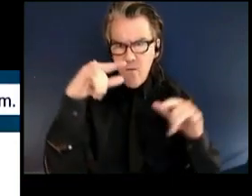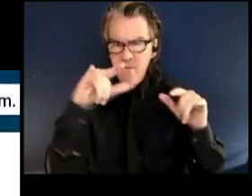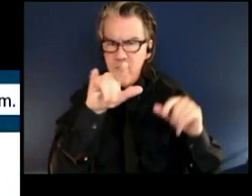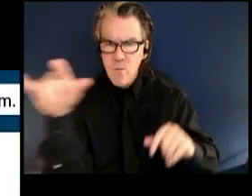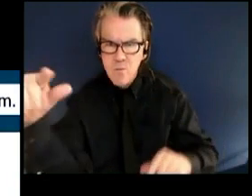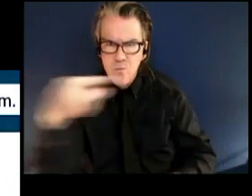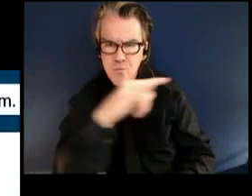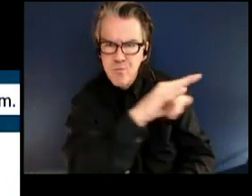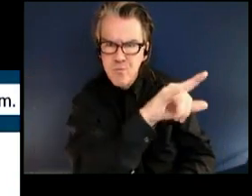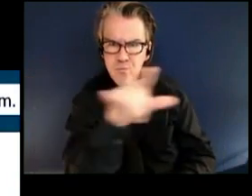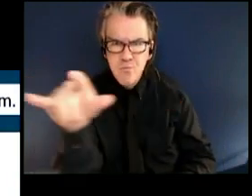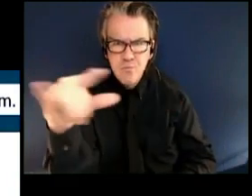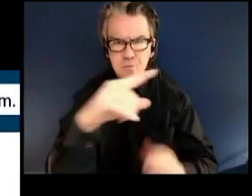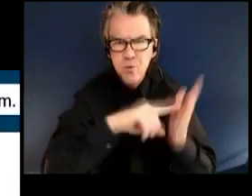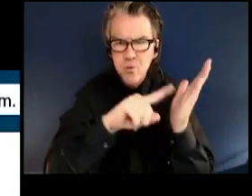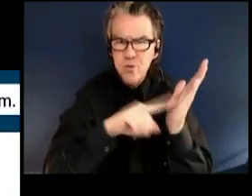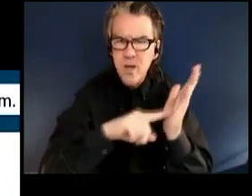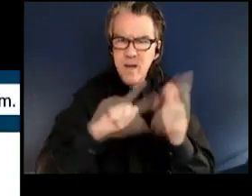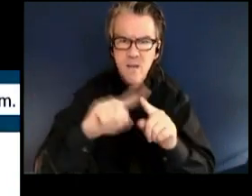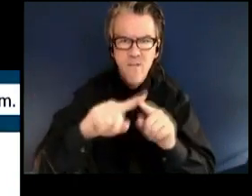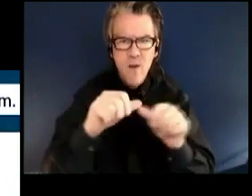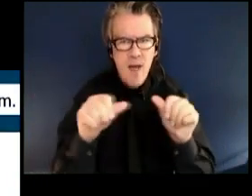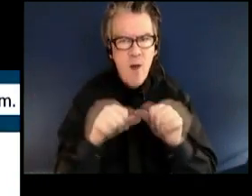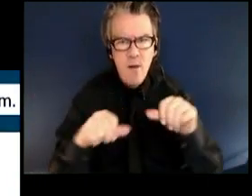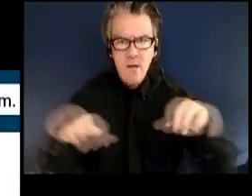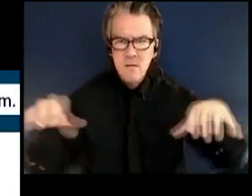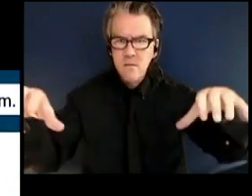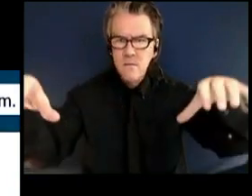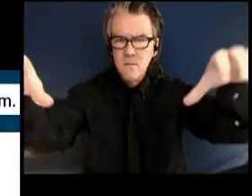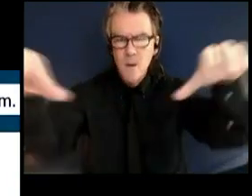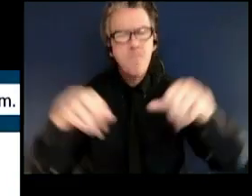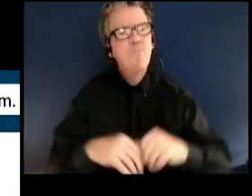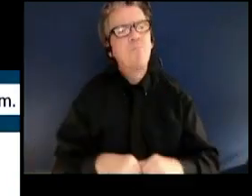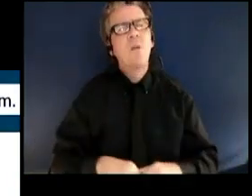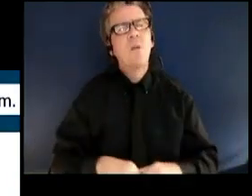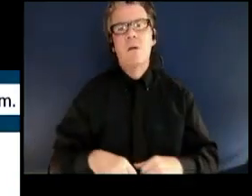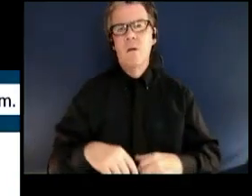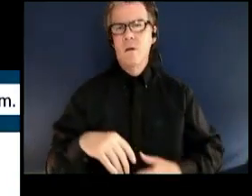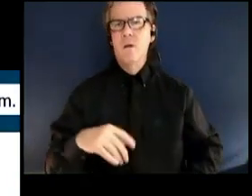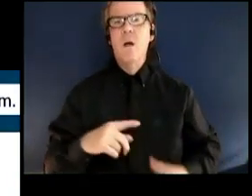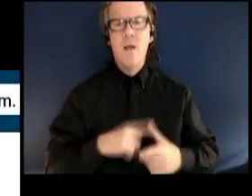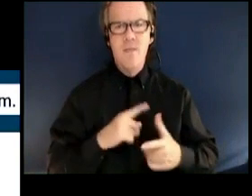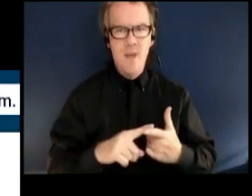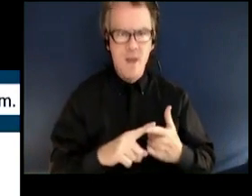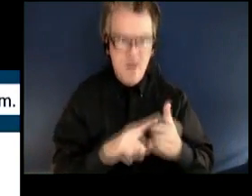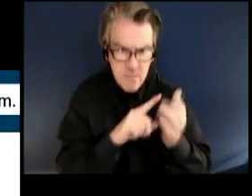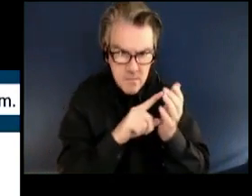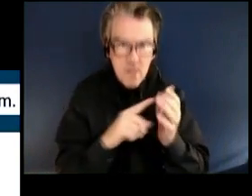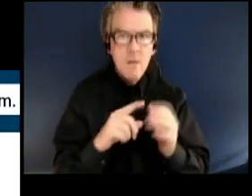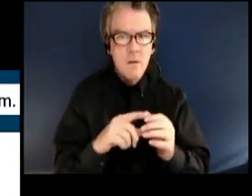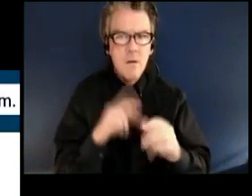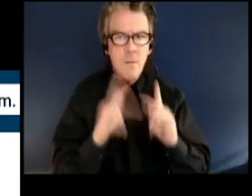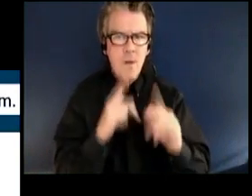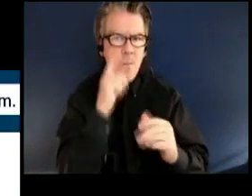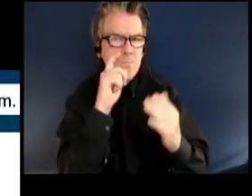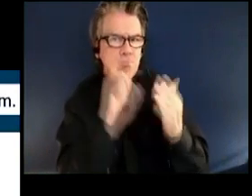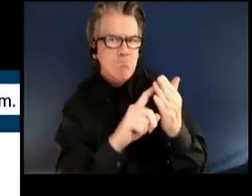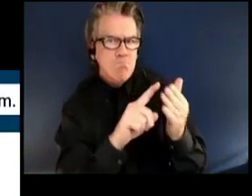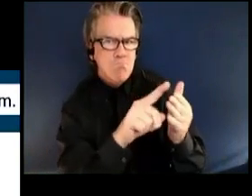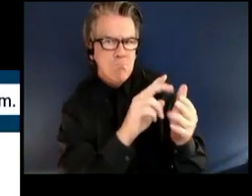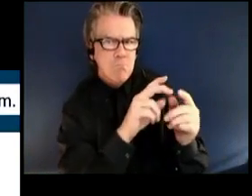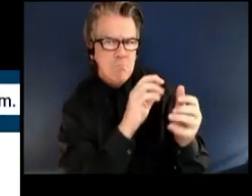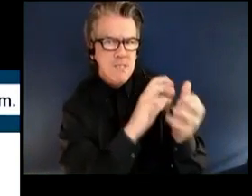to confirm that they were safe to energize. So that came as a help to us today. And a sizable